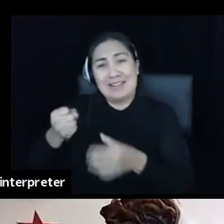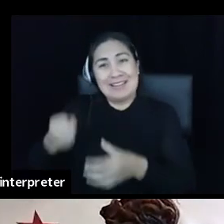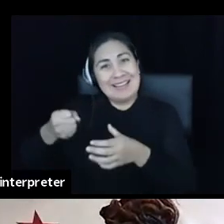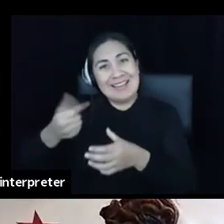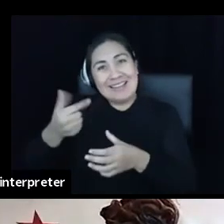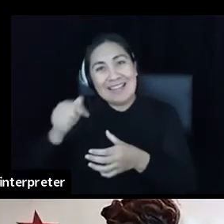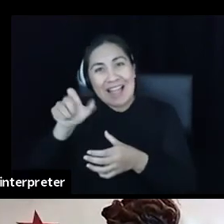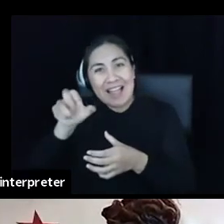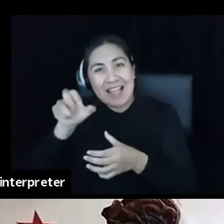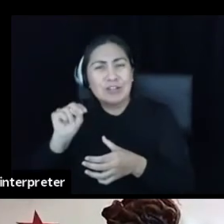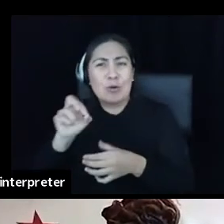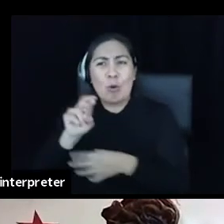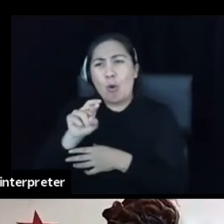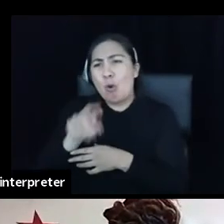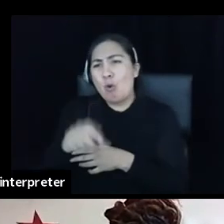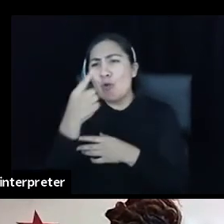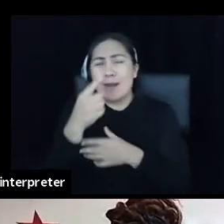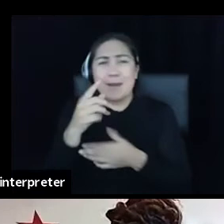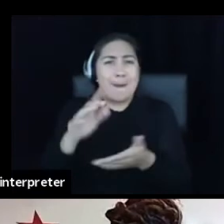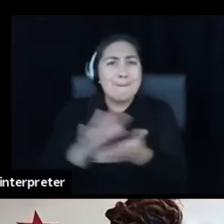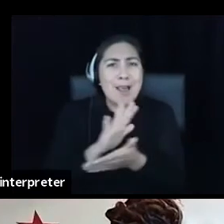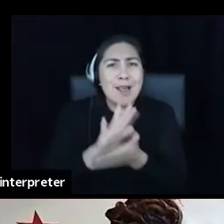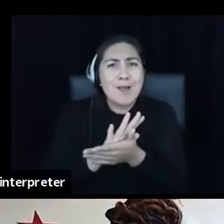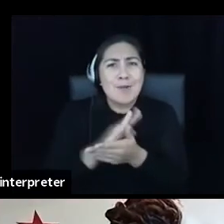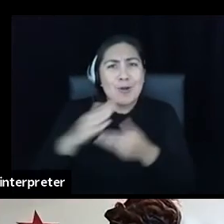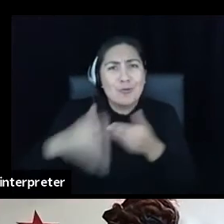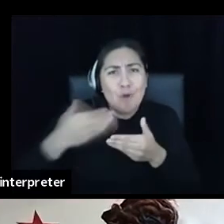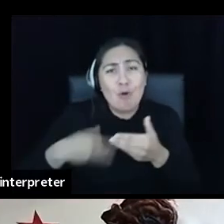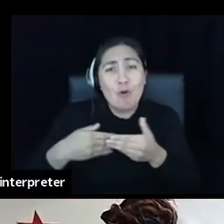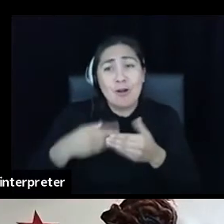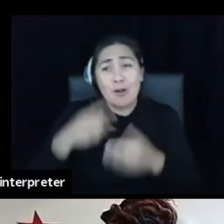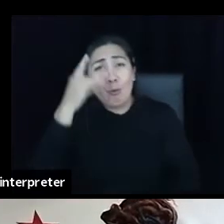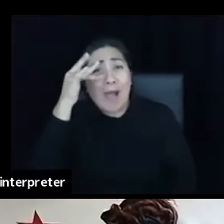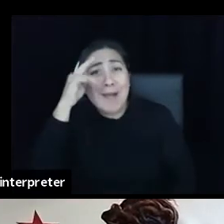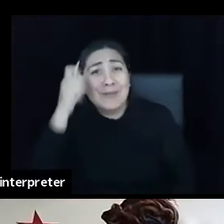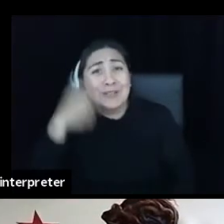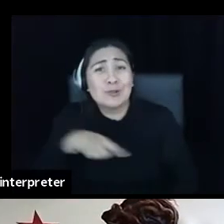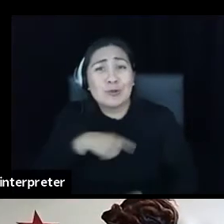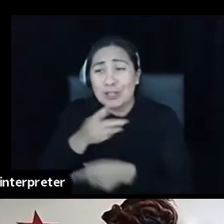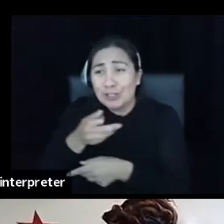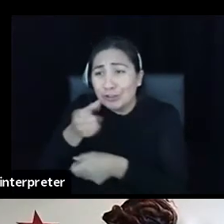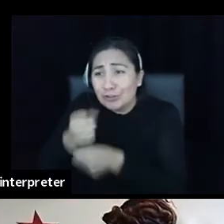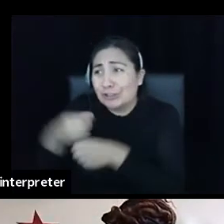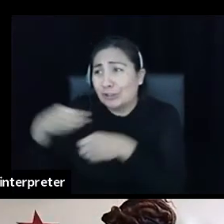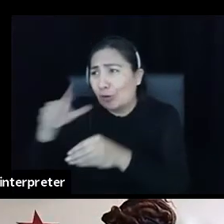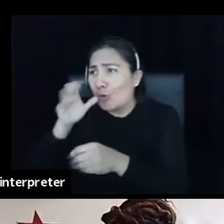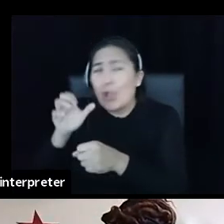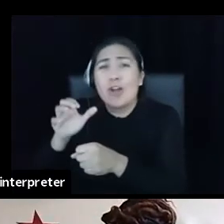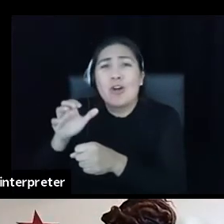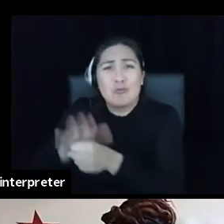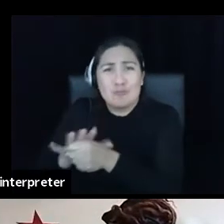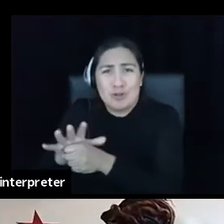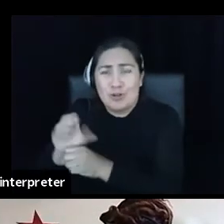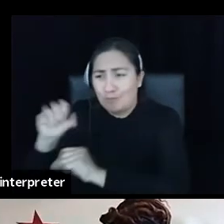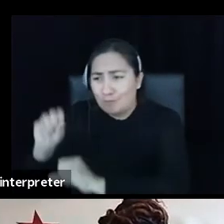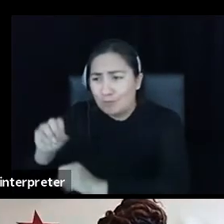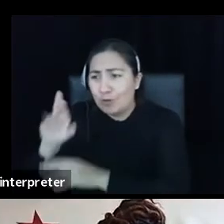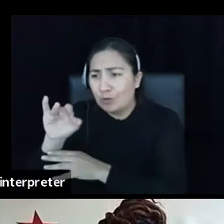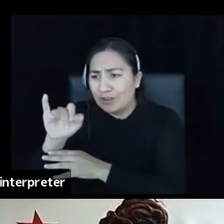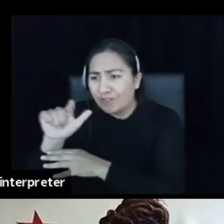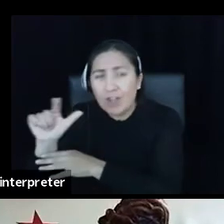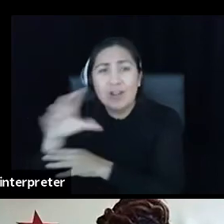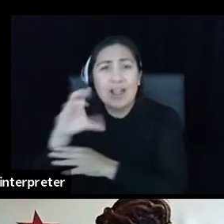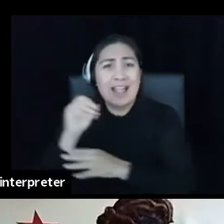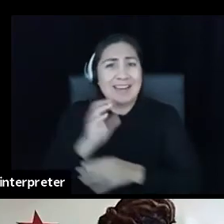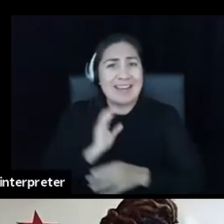the grocery stores to restock as they have been, and our neighbors to only buy what they need right now?